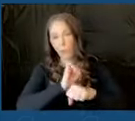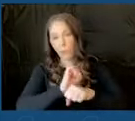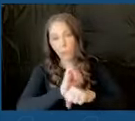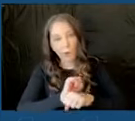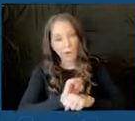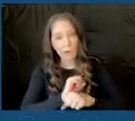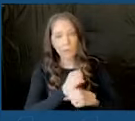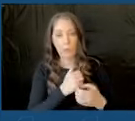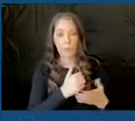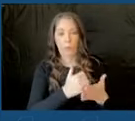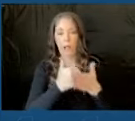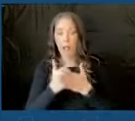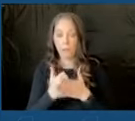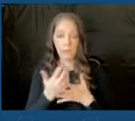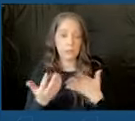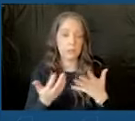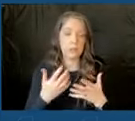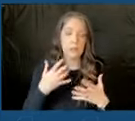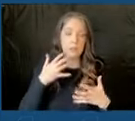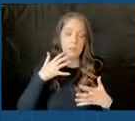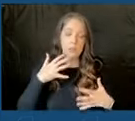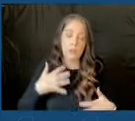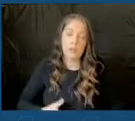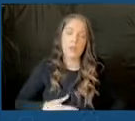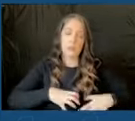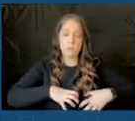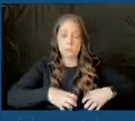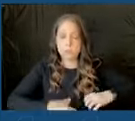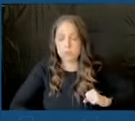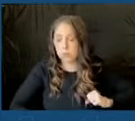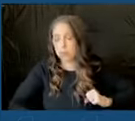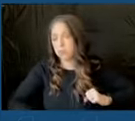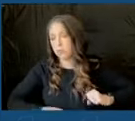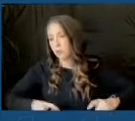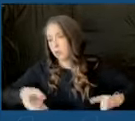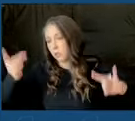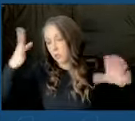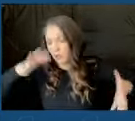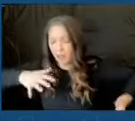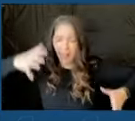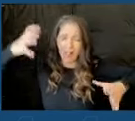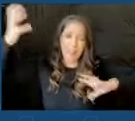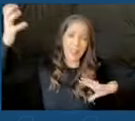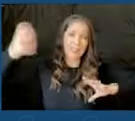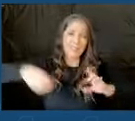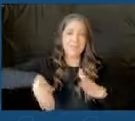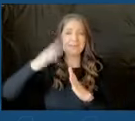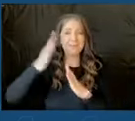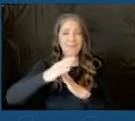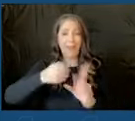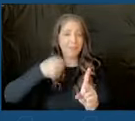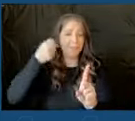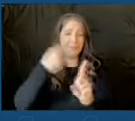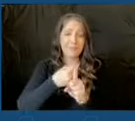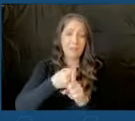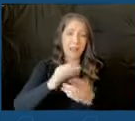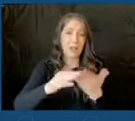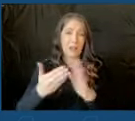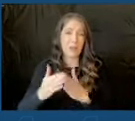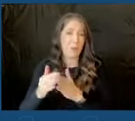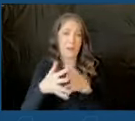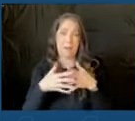from the depths of despair, the depth of darkness, as the hardest hit community in America, almost the world at the time, but